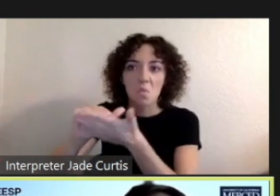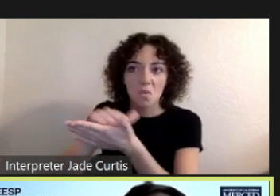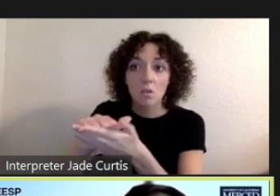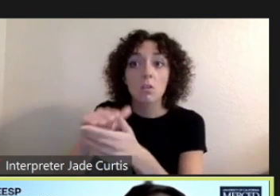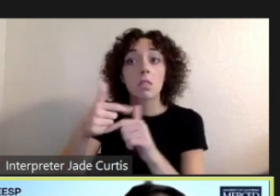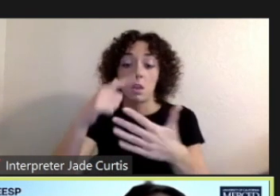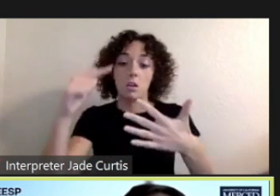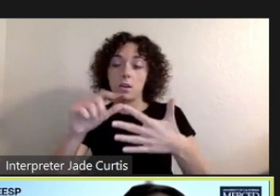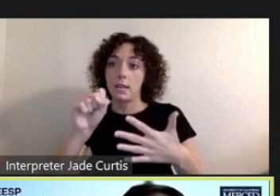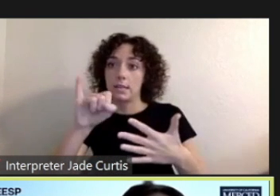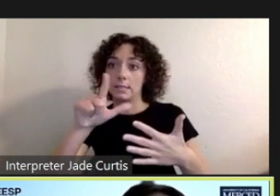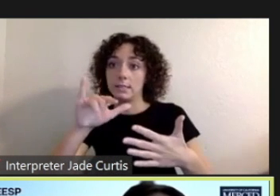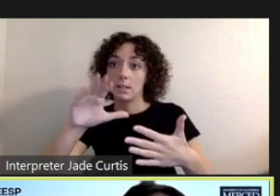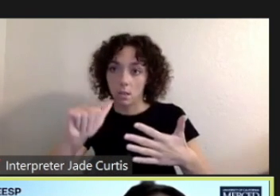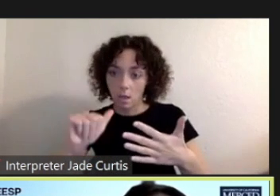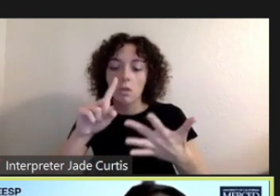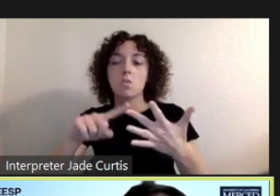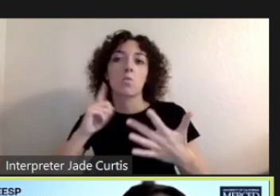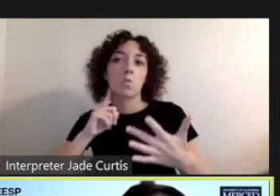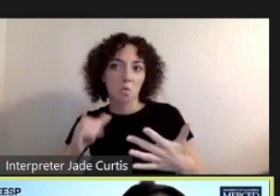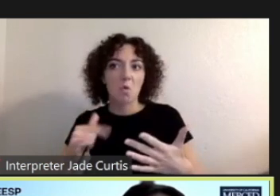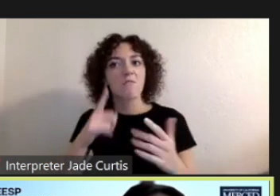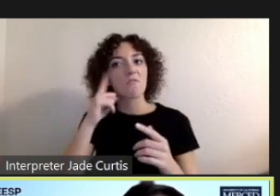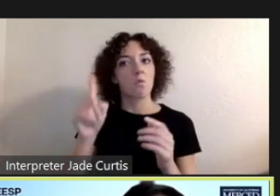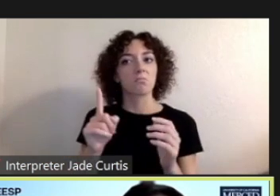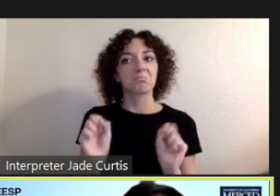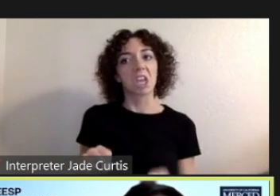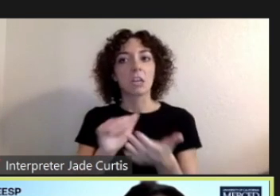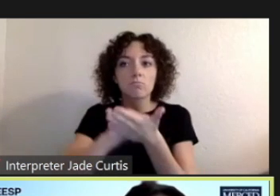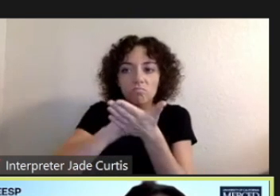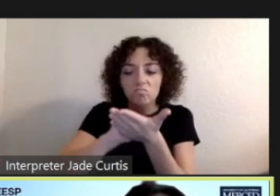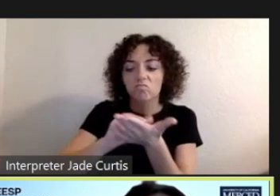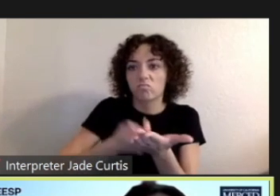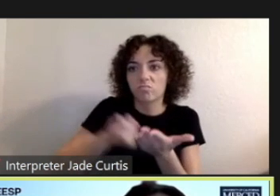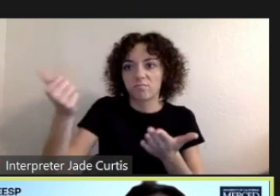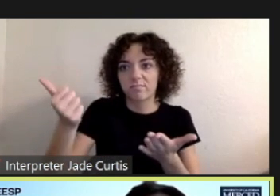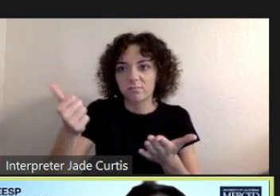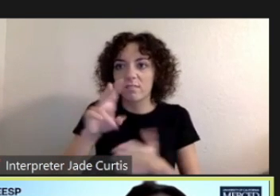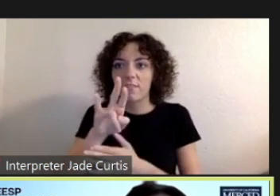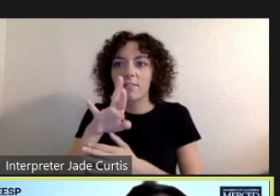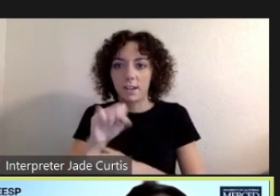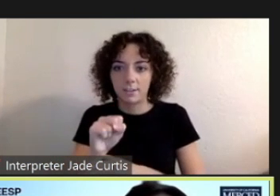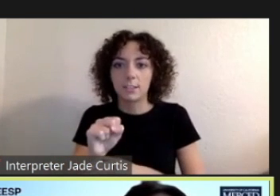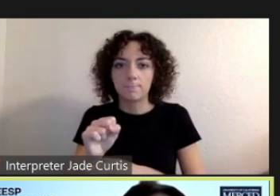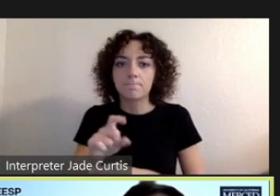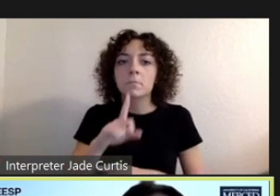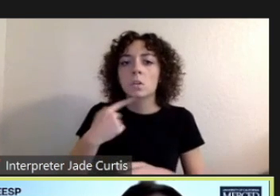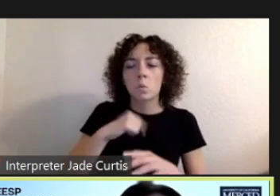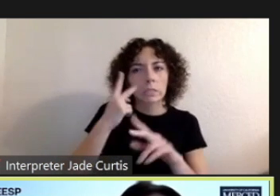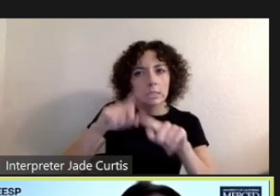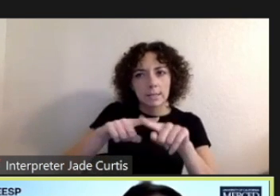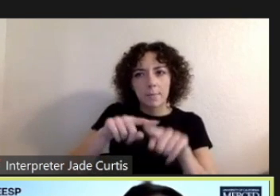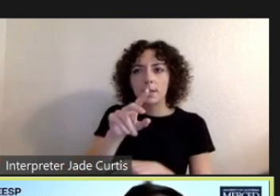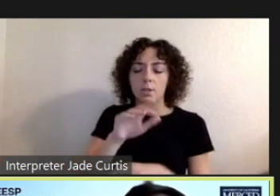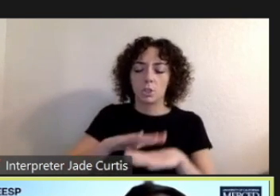And atomic force microscopy has shown that this is mainly due to surface charges, both belonging to the virus as well